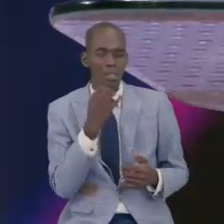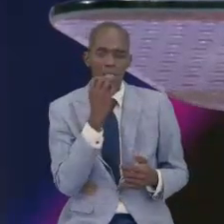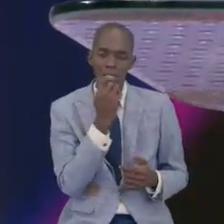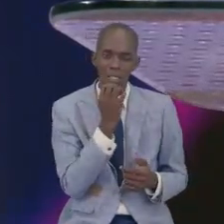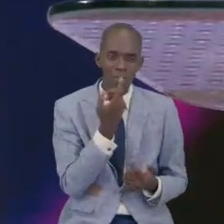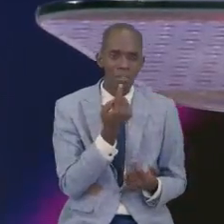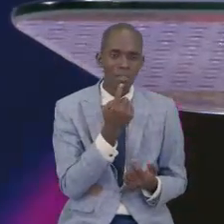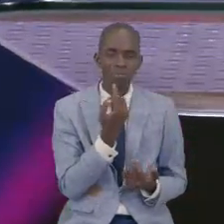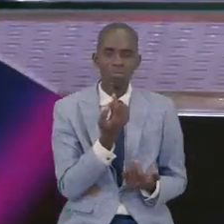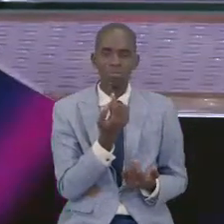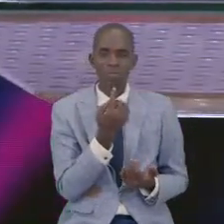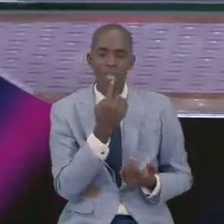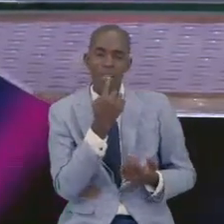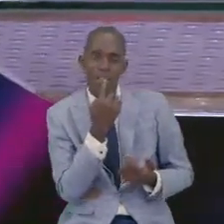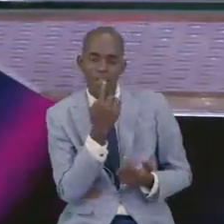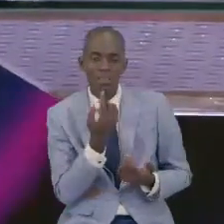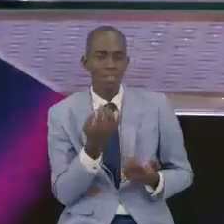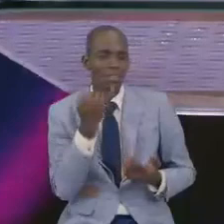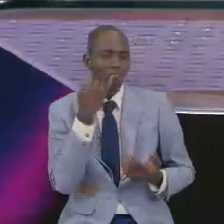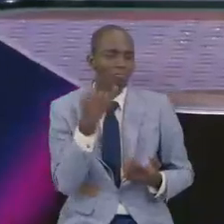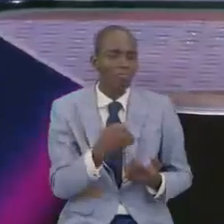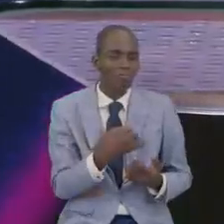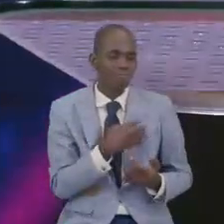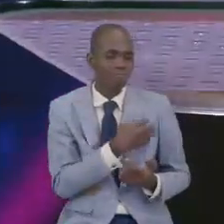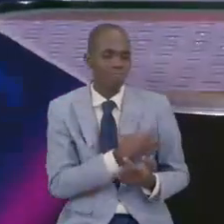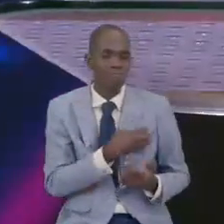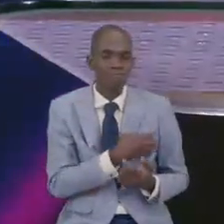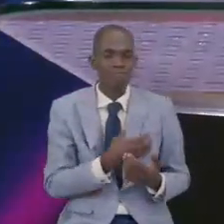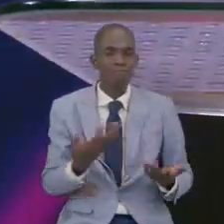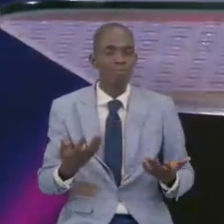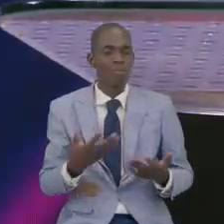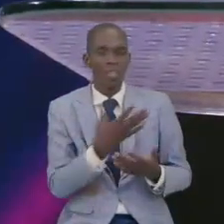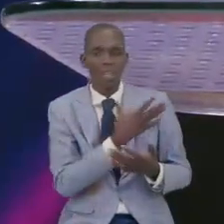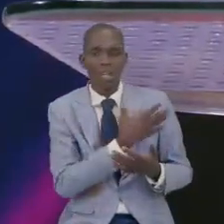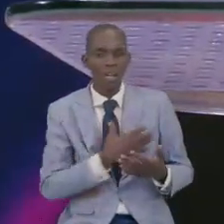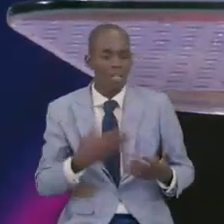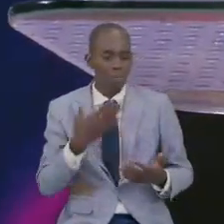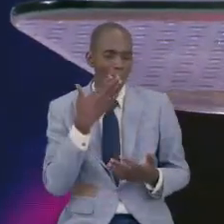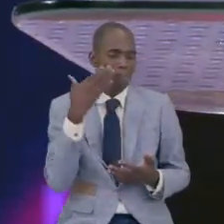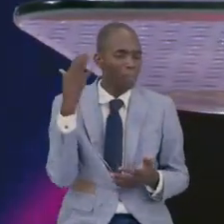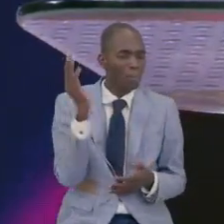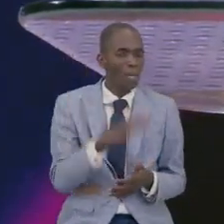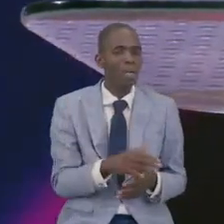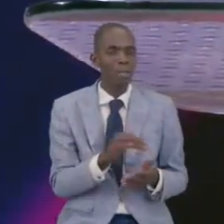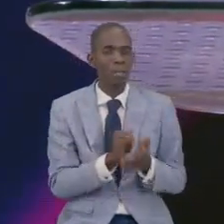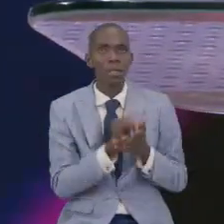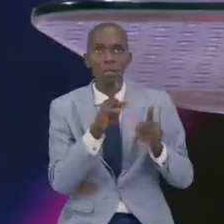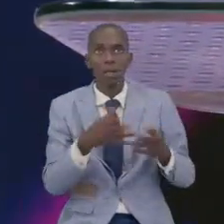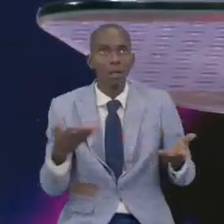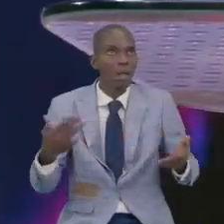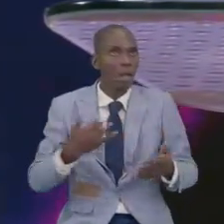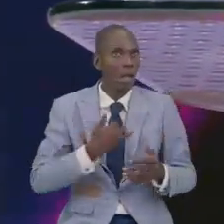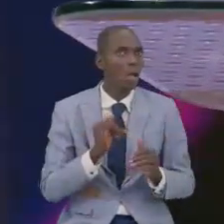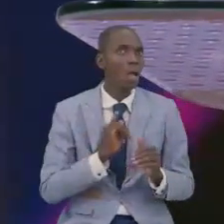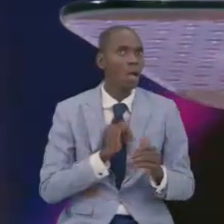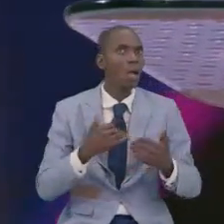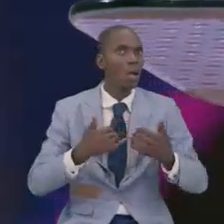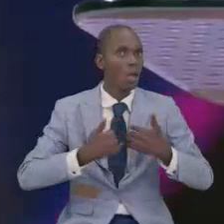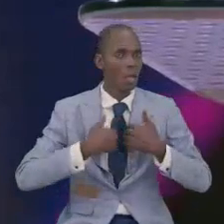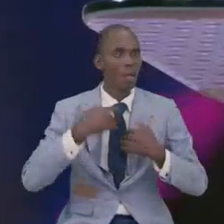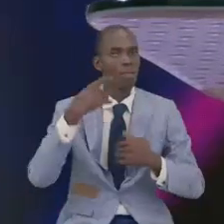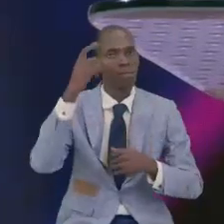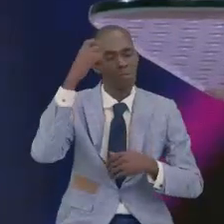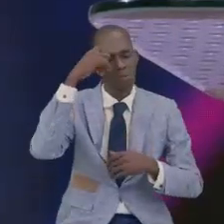evil. And he says he's got wisdom. It's the wisdom of the world. You read in the papers the kind of